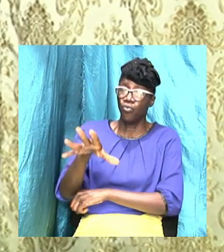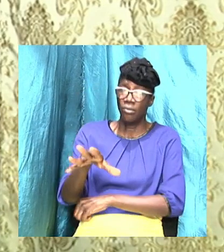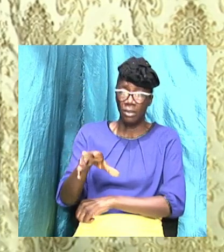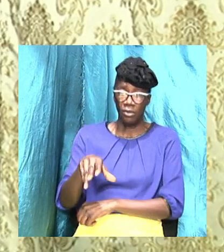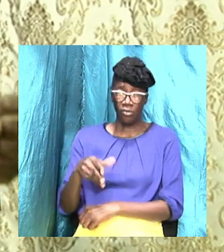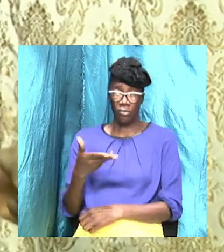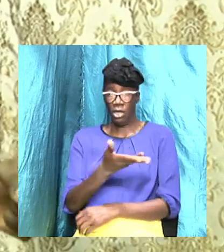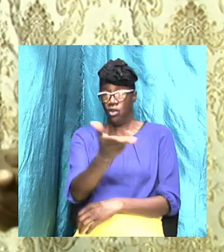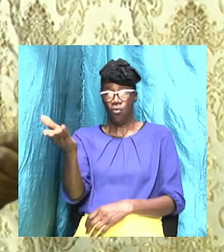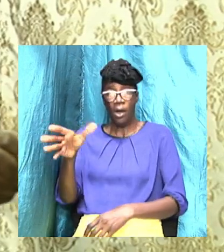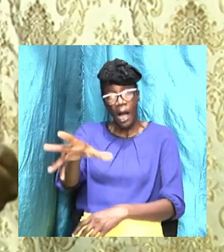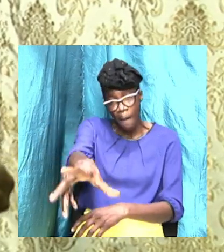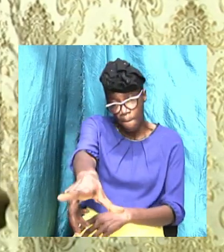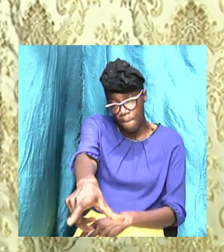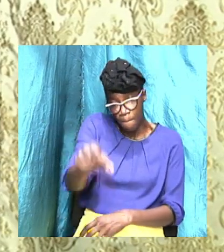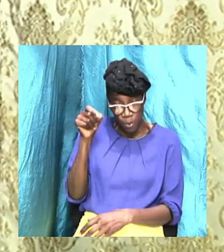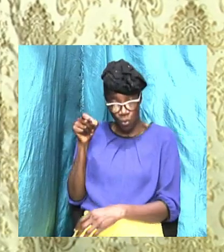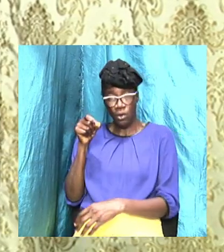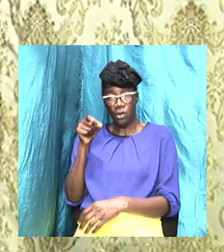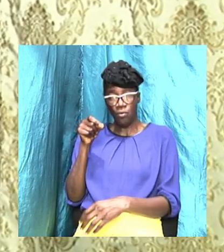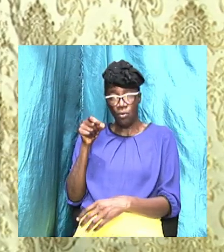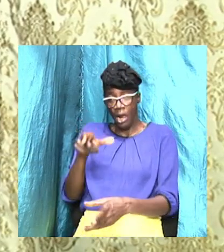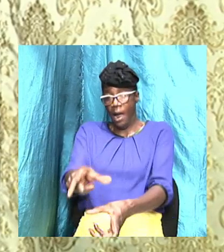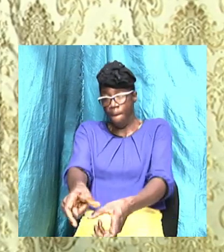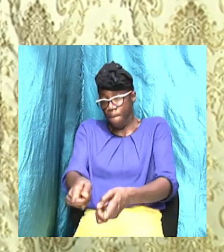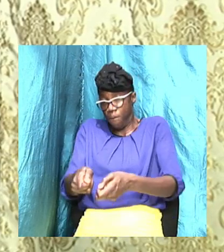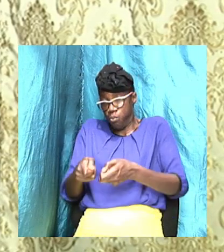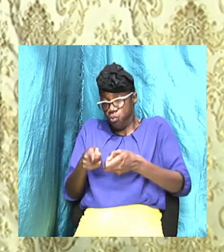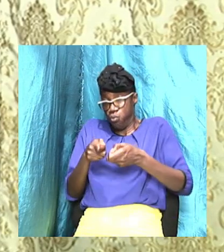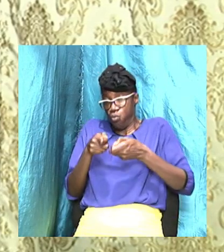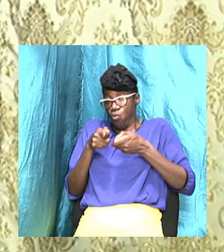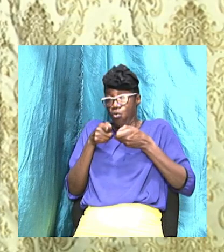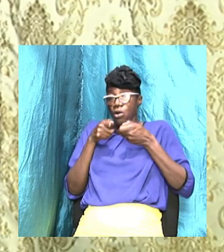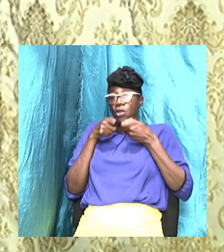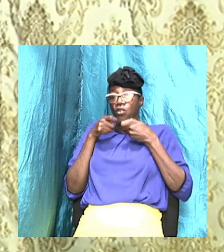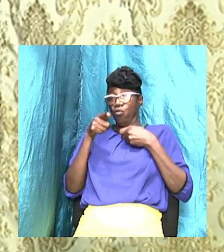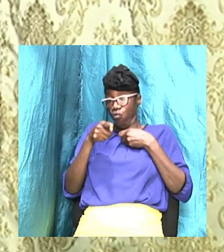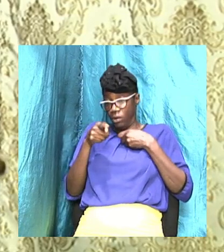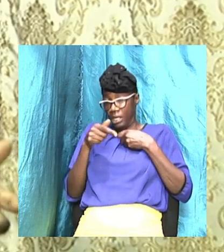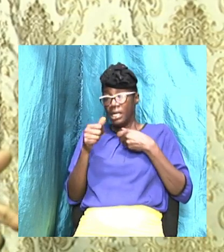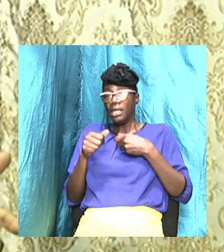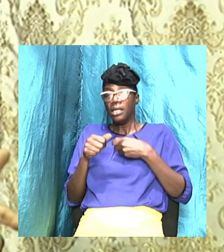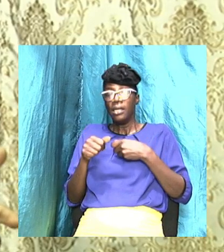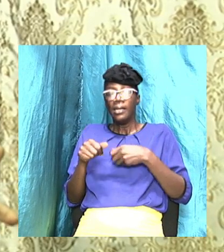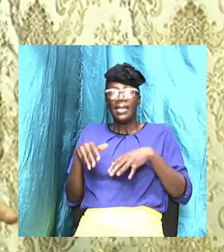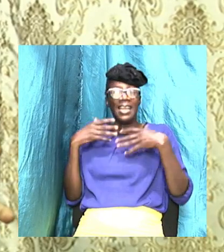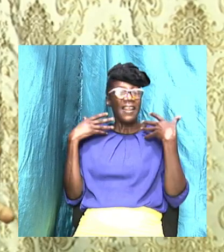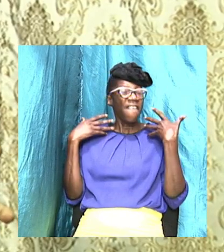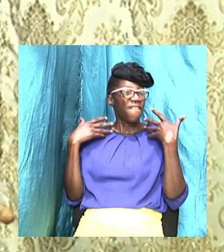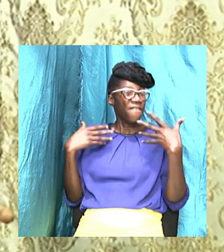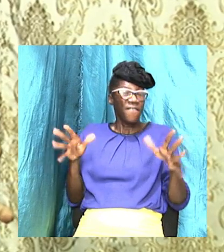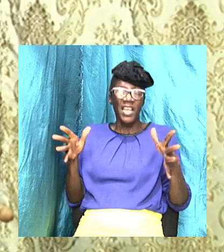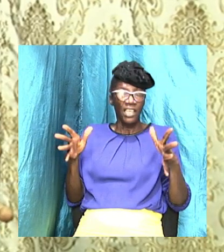it, and him put the hook in and you draw and draw you in, it's gonna be over.